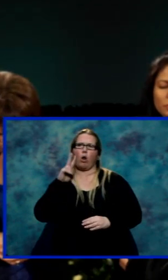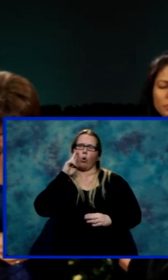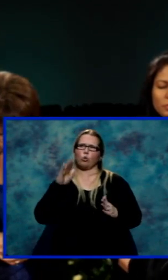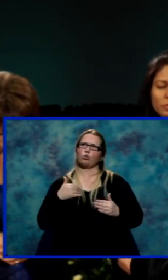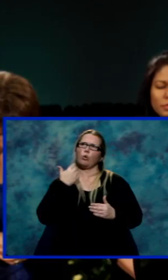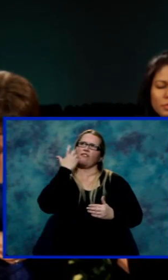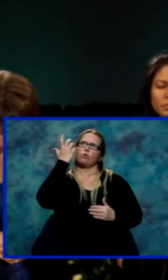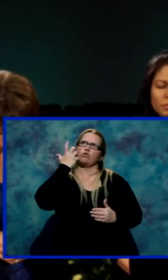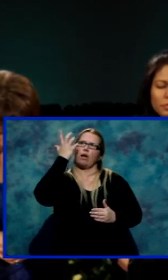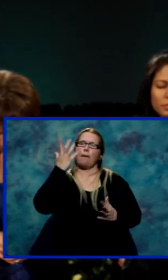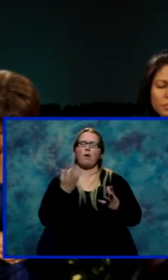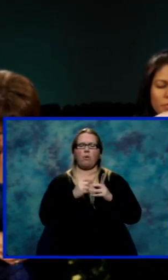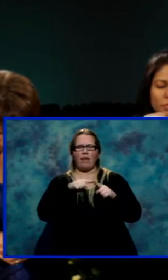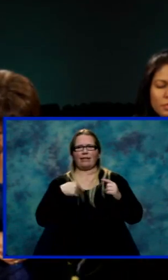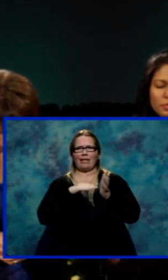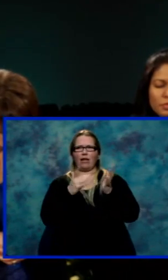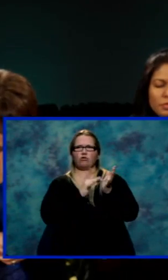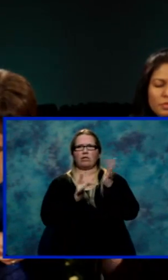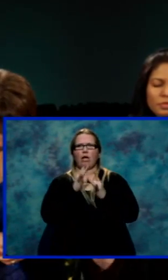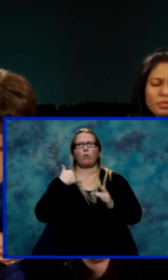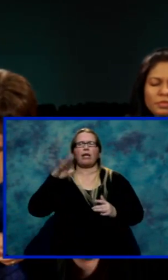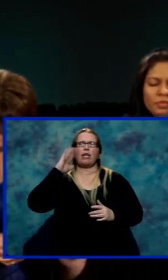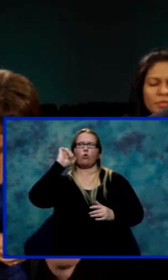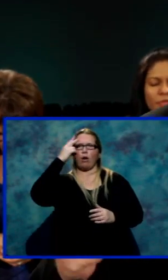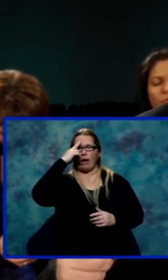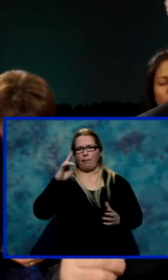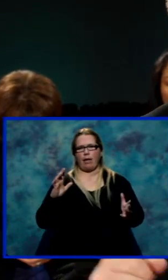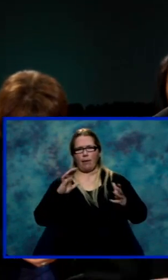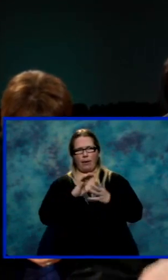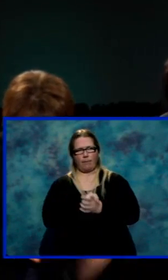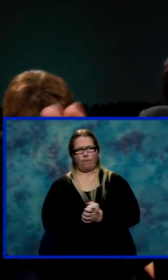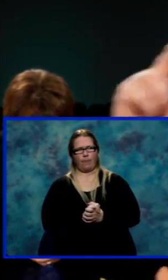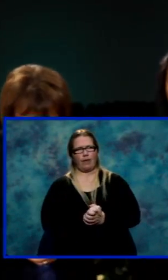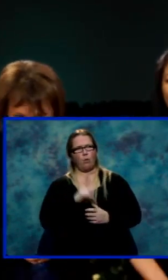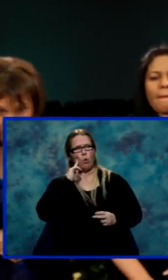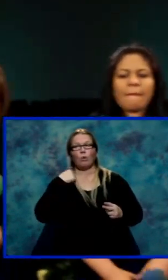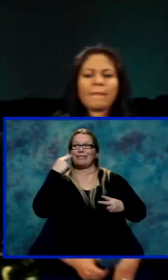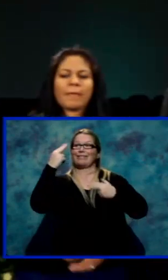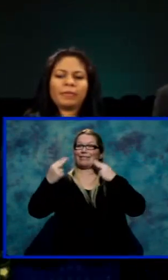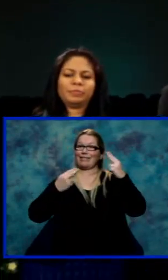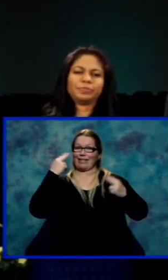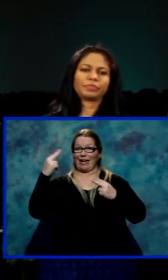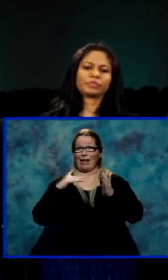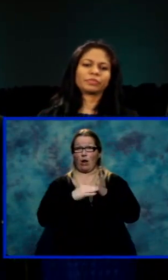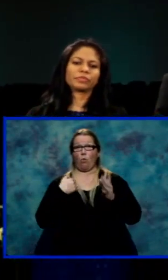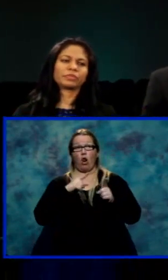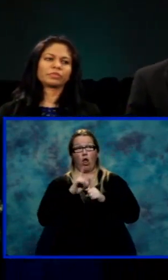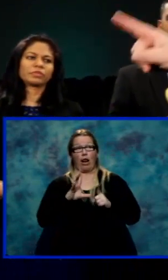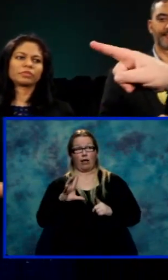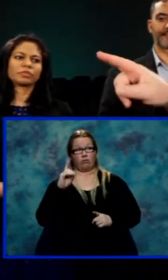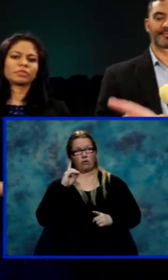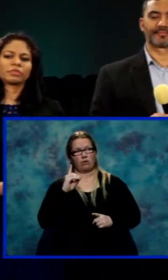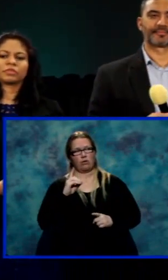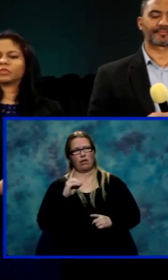future. Be with us now, Jesus, as we give in your name. Amen. We're going to sing this song that we learnt last week. Old song